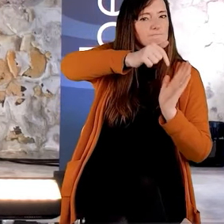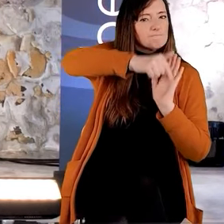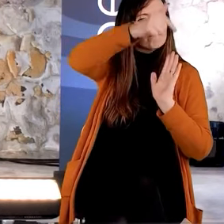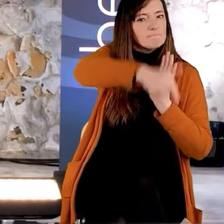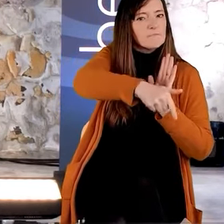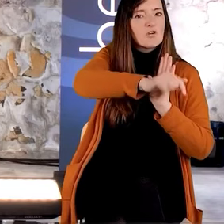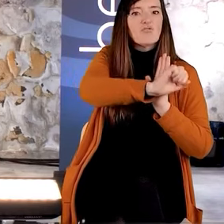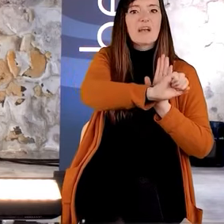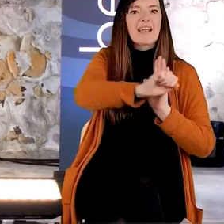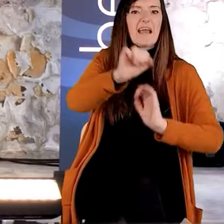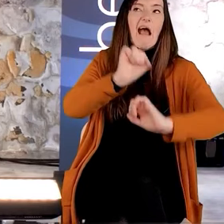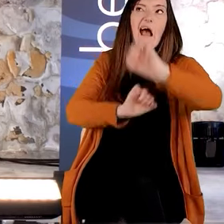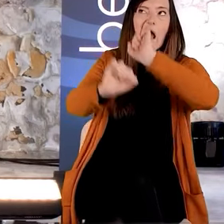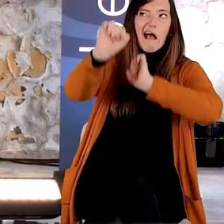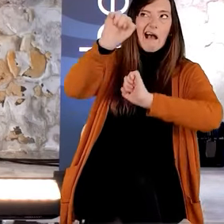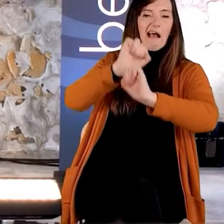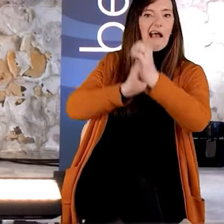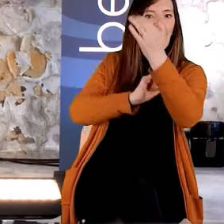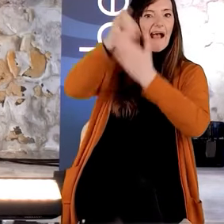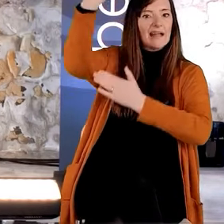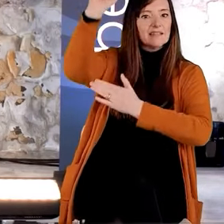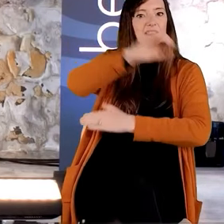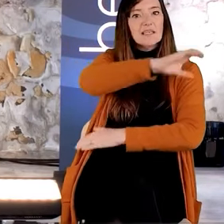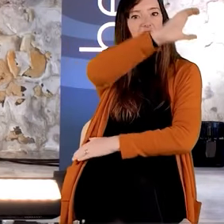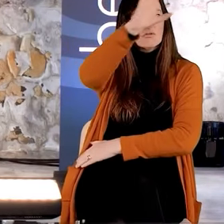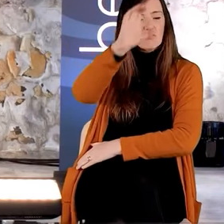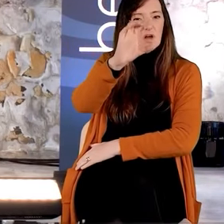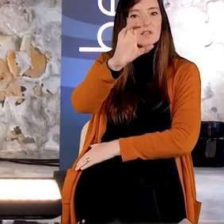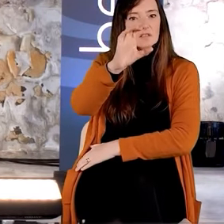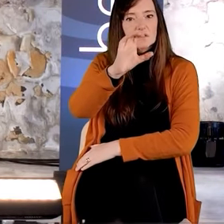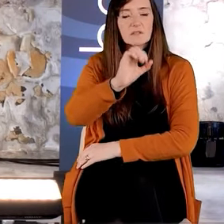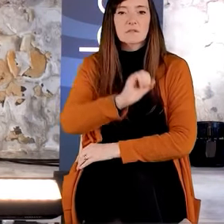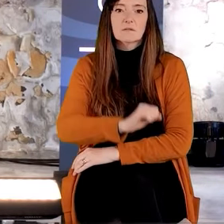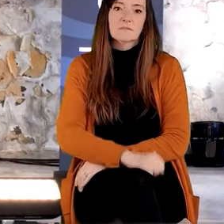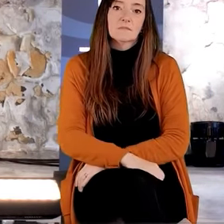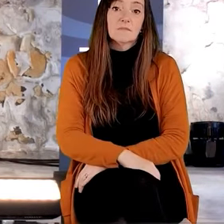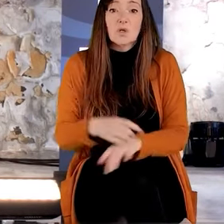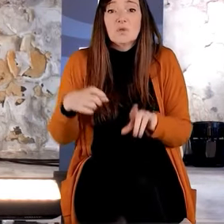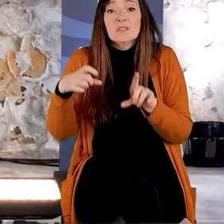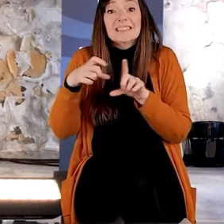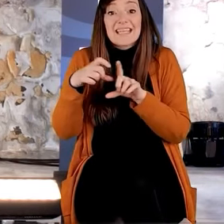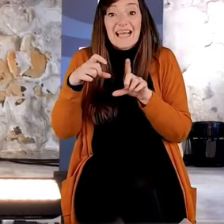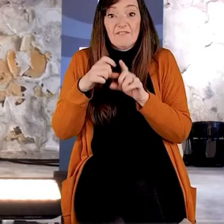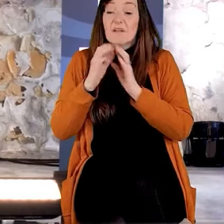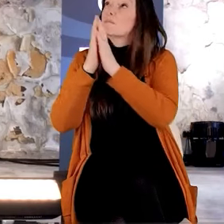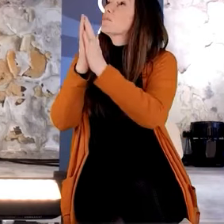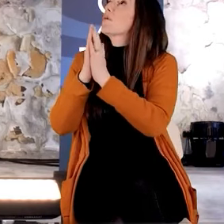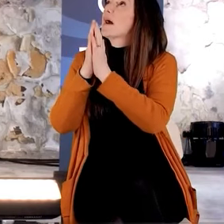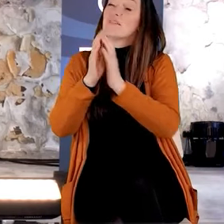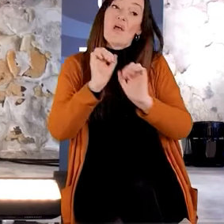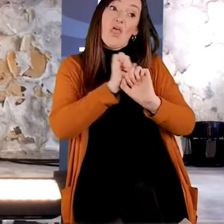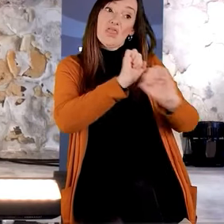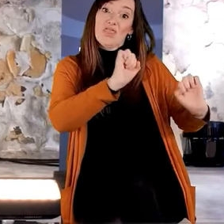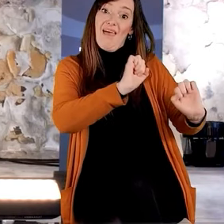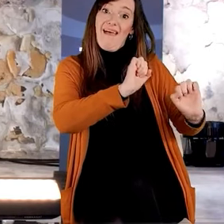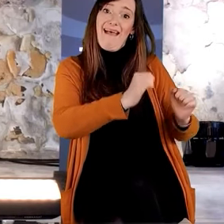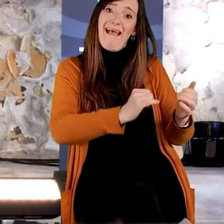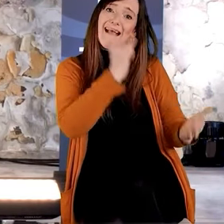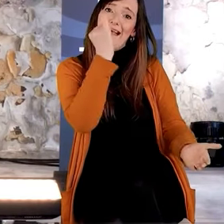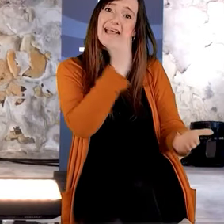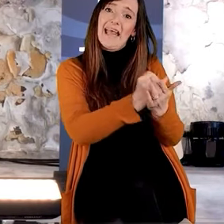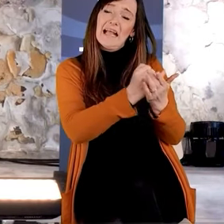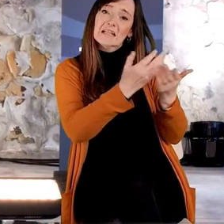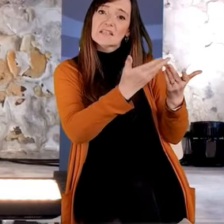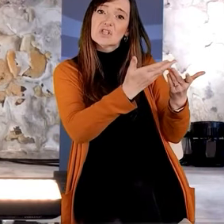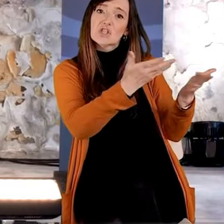like by nature. And so David prays, make them bear their guilt, O God. Let them fall by their